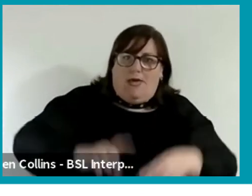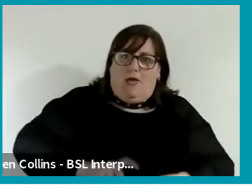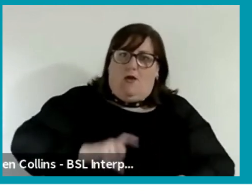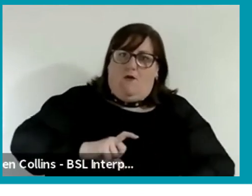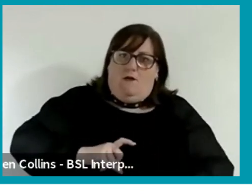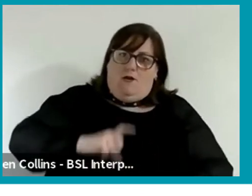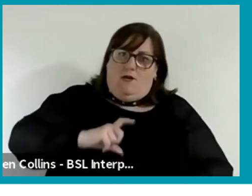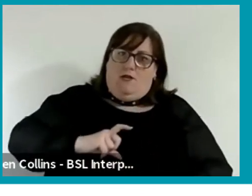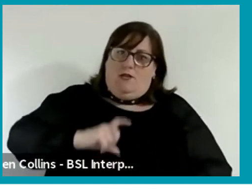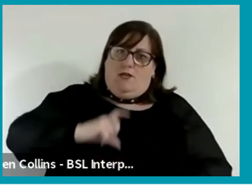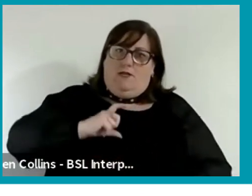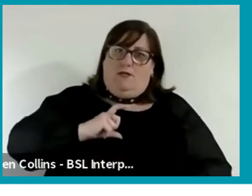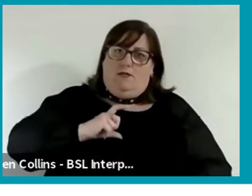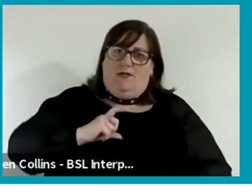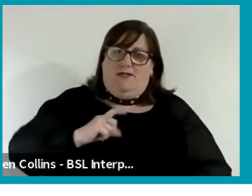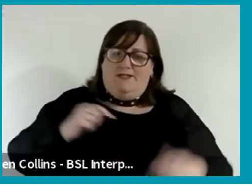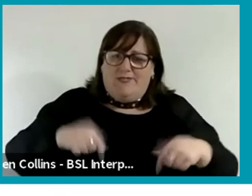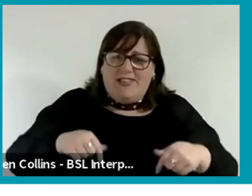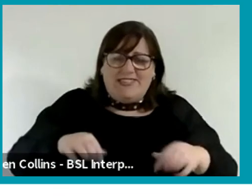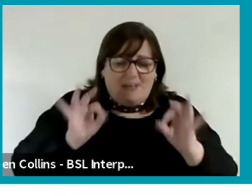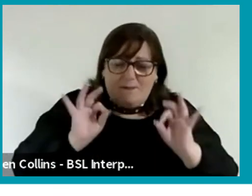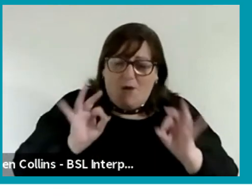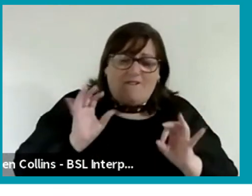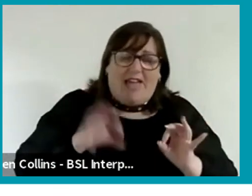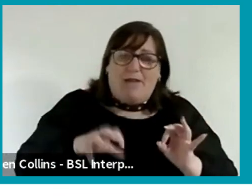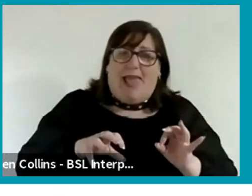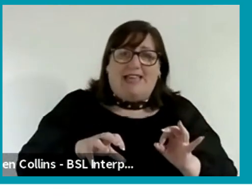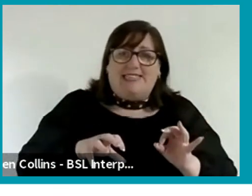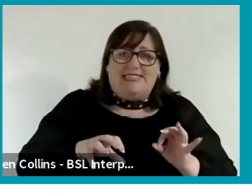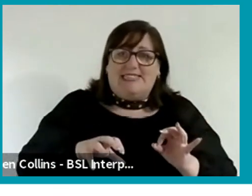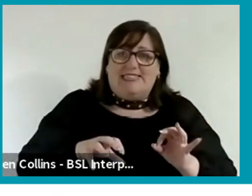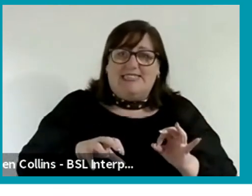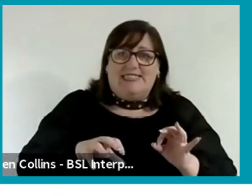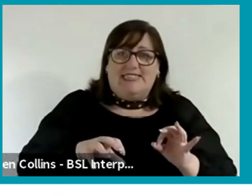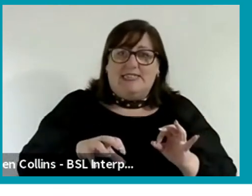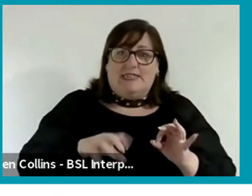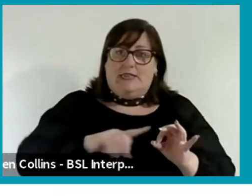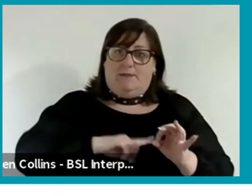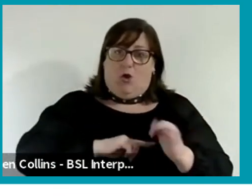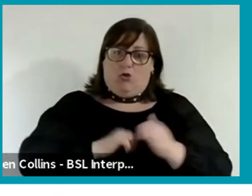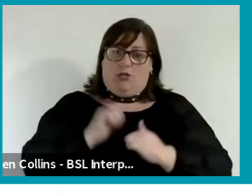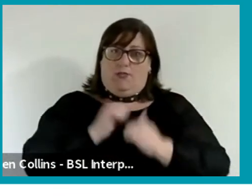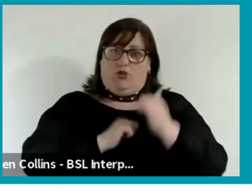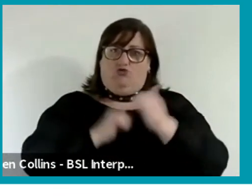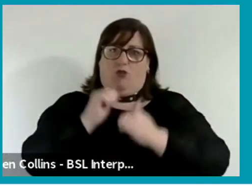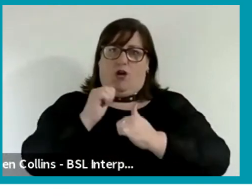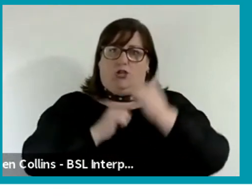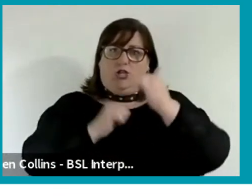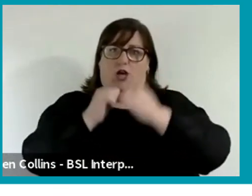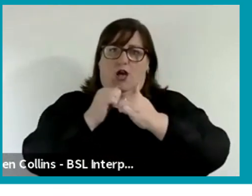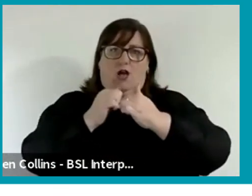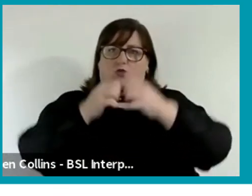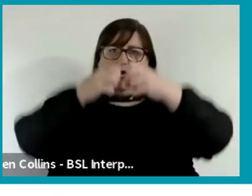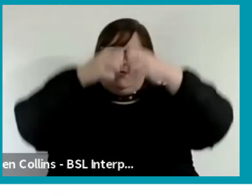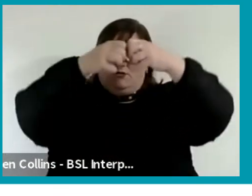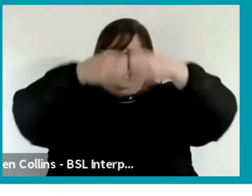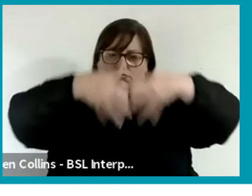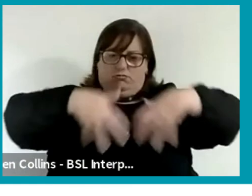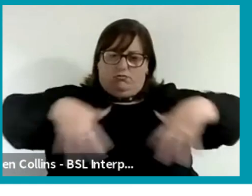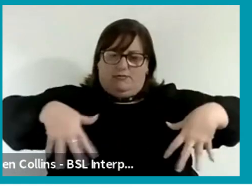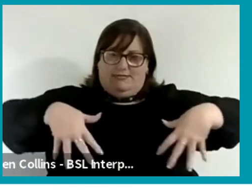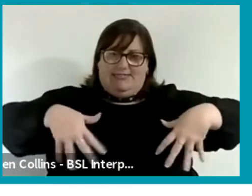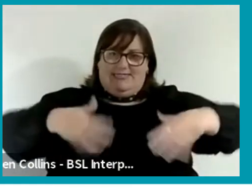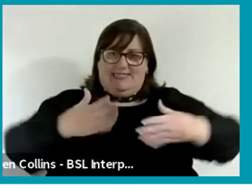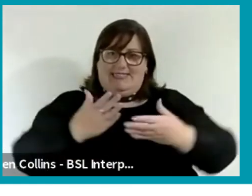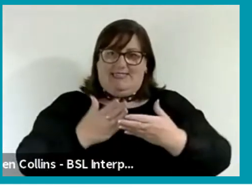because actually it's a flat structure when it comes to the organizational structure. You get to know